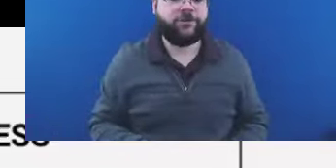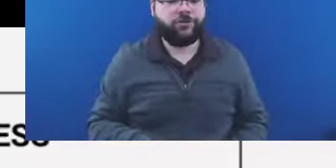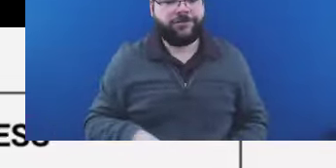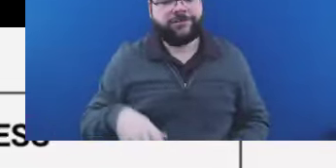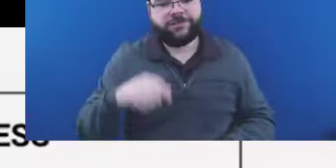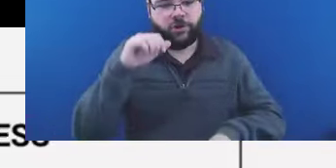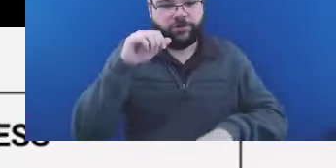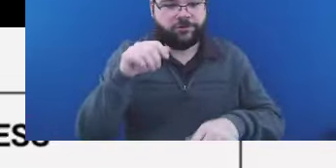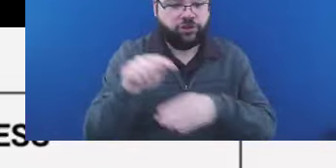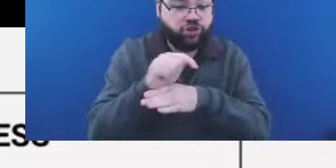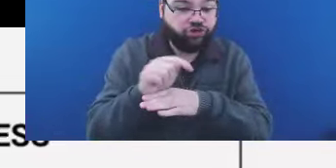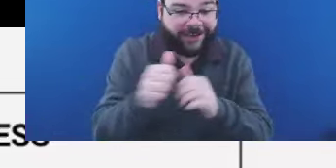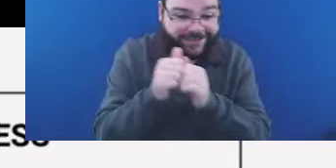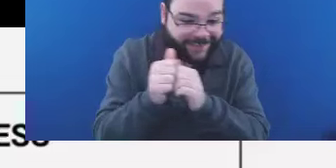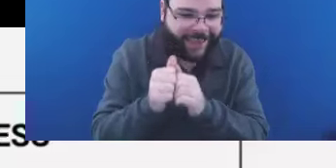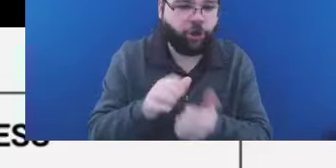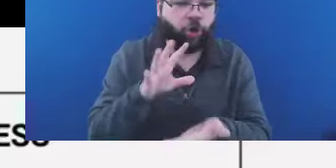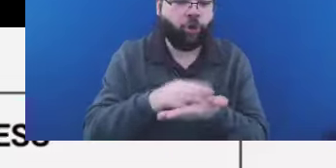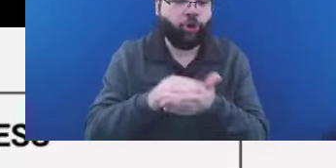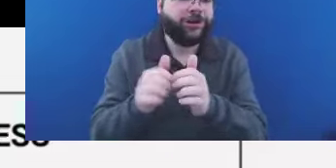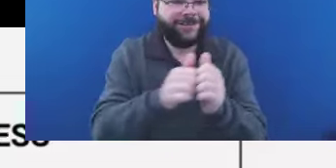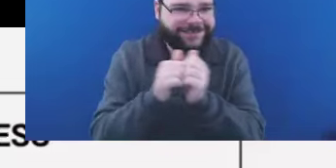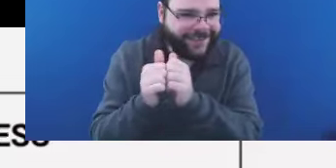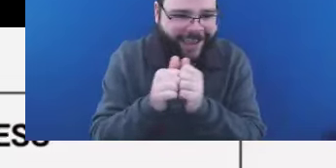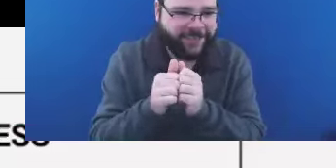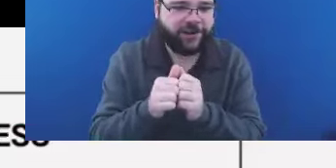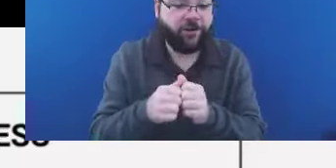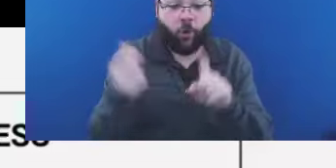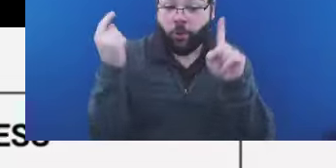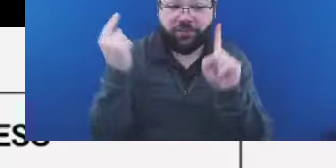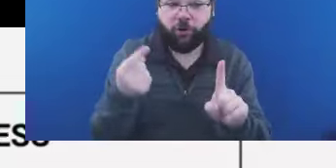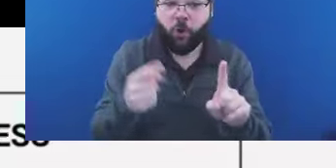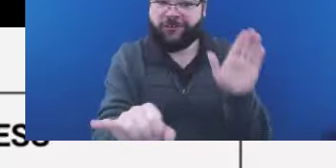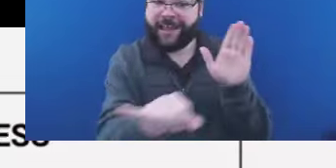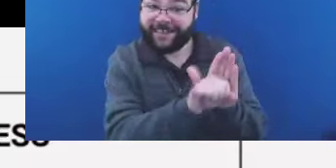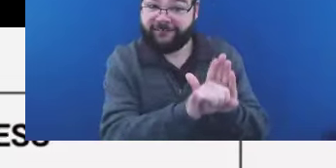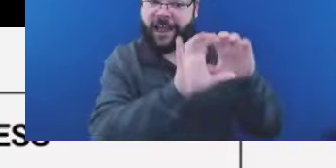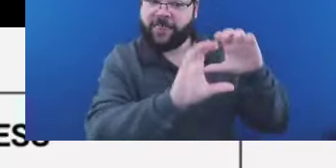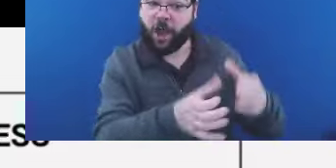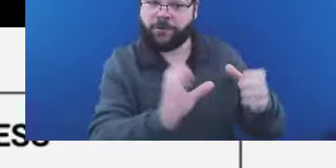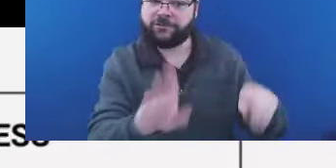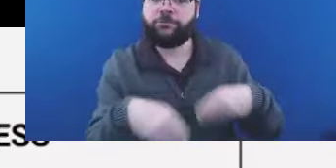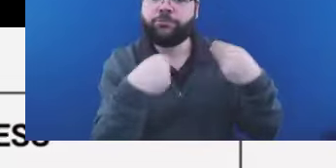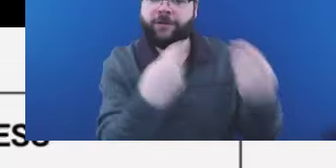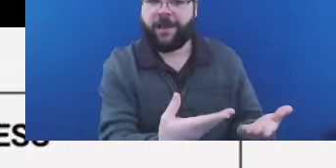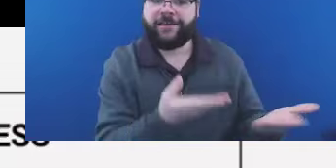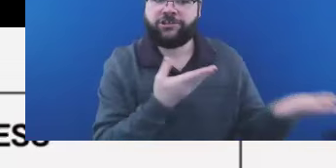so we can better identify this population and better bring to them the services that they need and